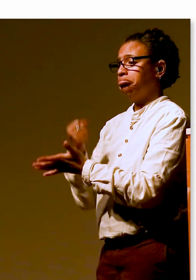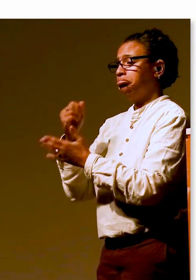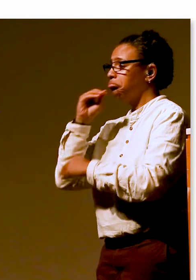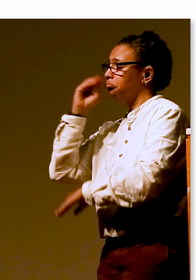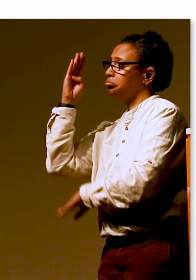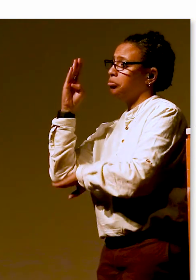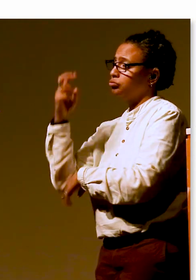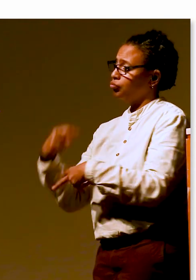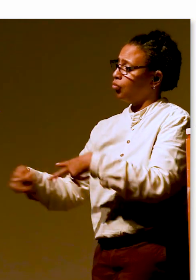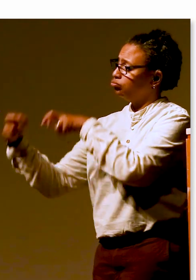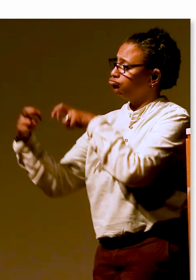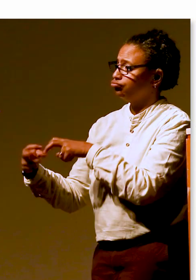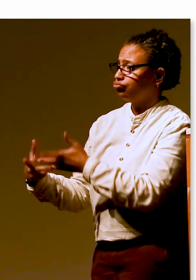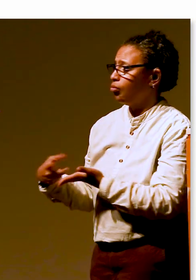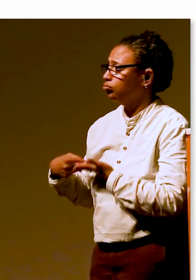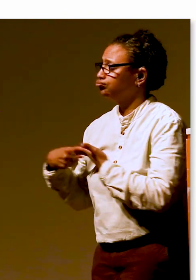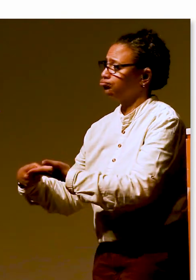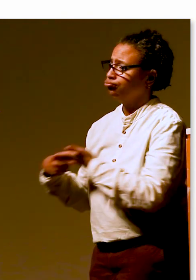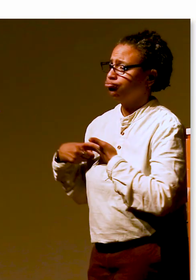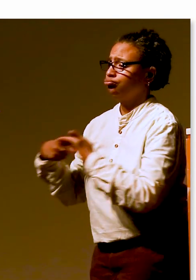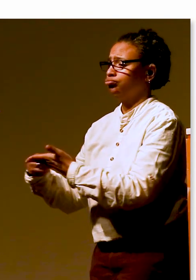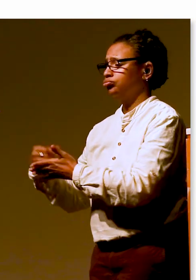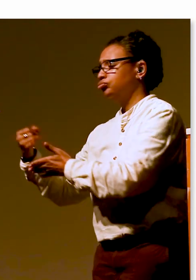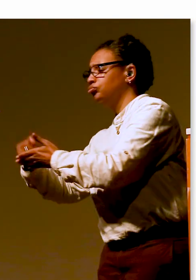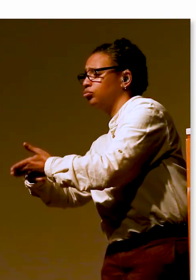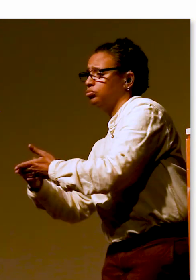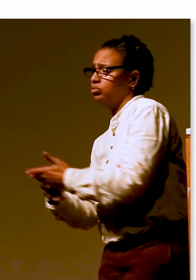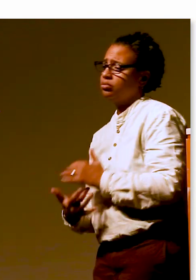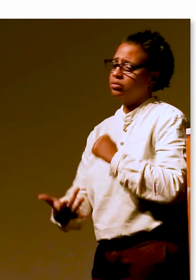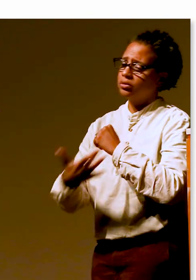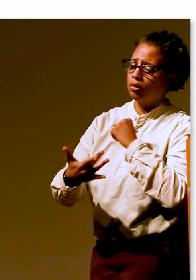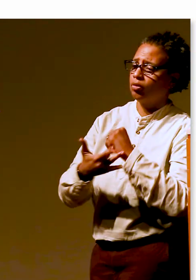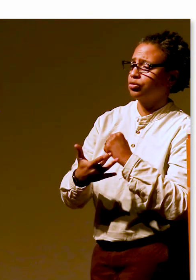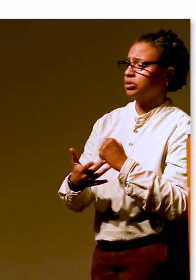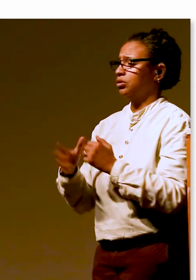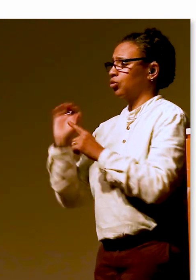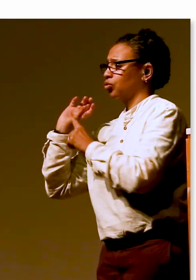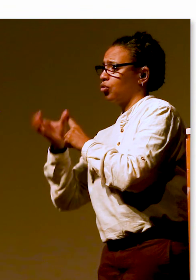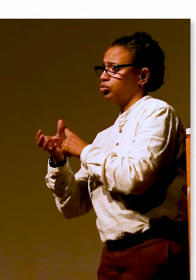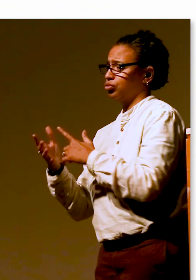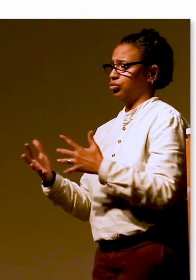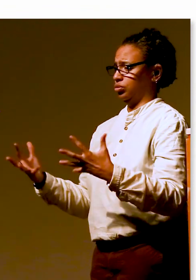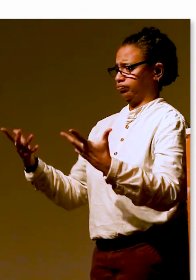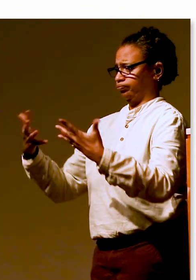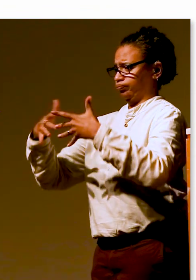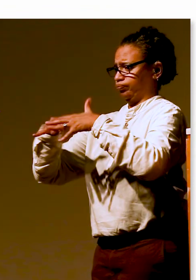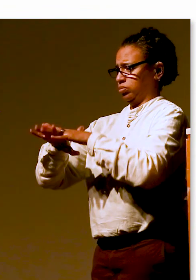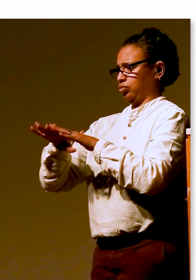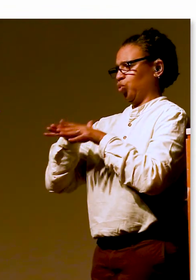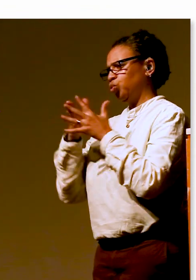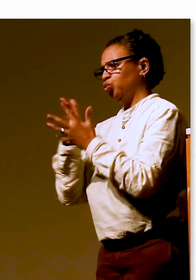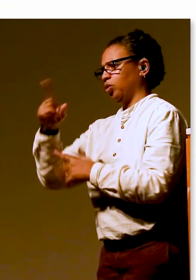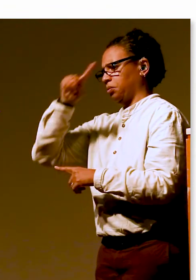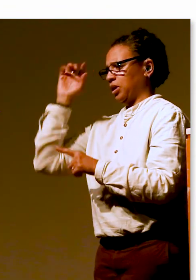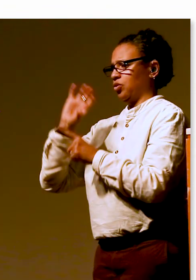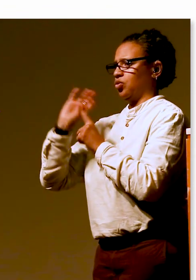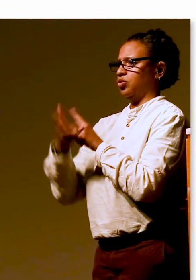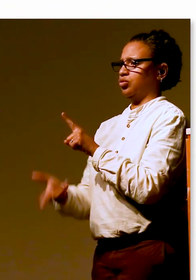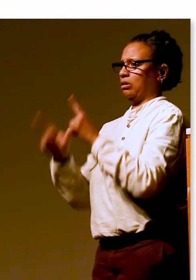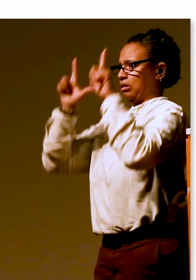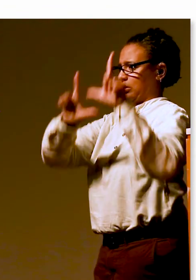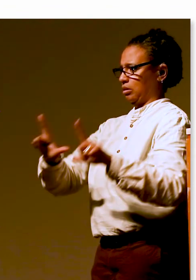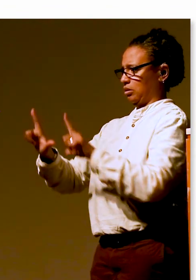art, tech, culture through a Black cultural lens. And Jenna had the brilliant idea to make a zine, just to